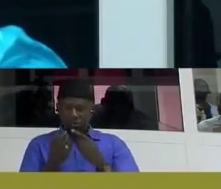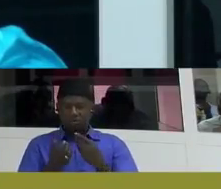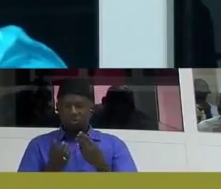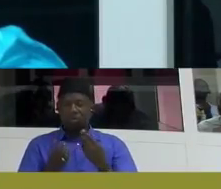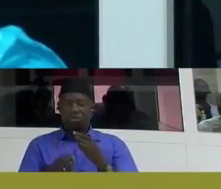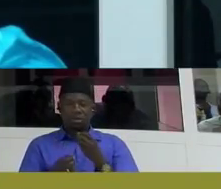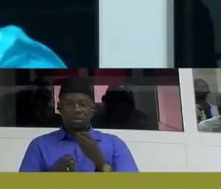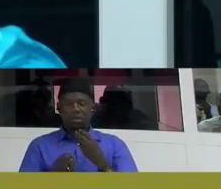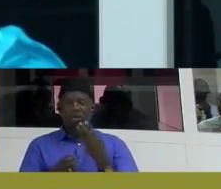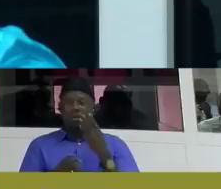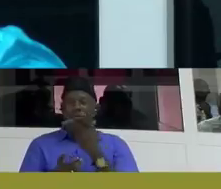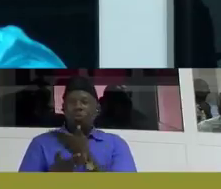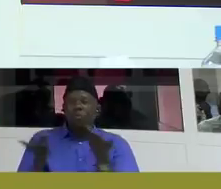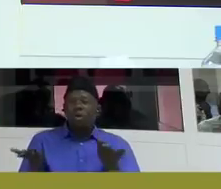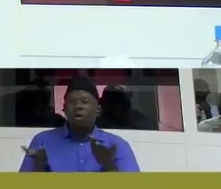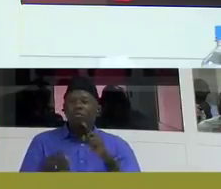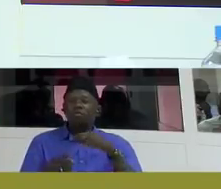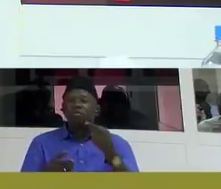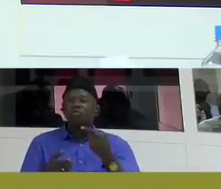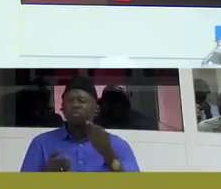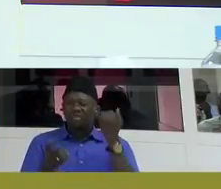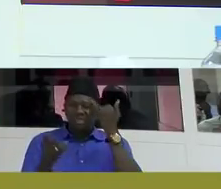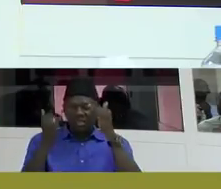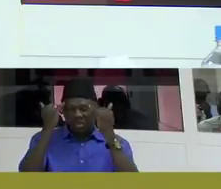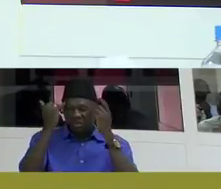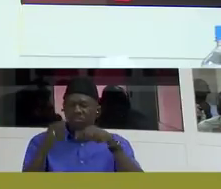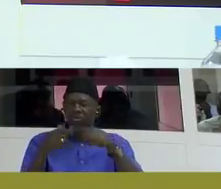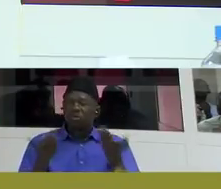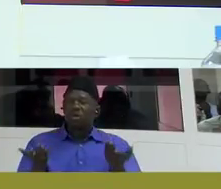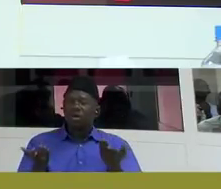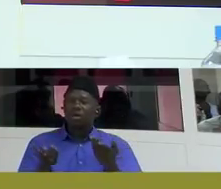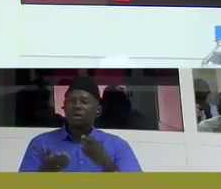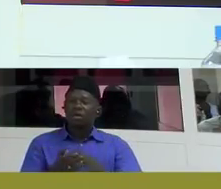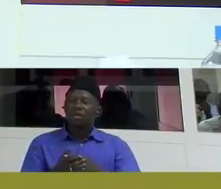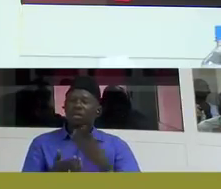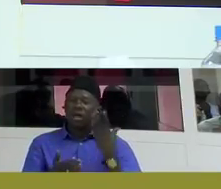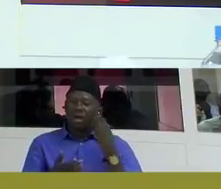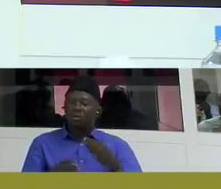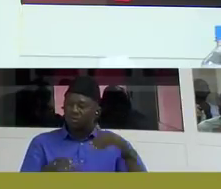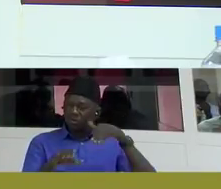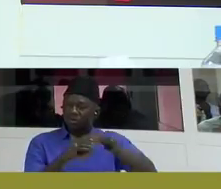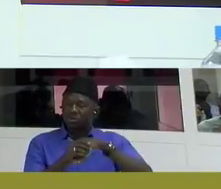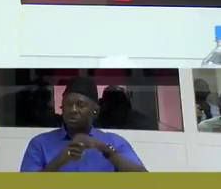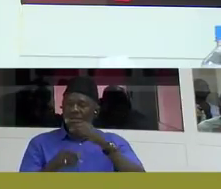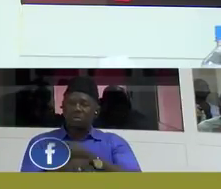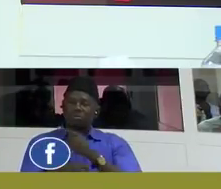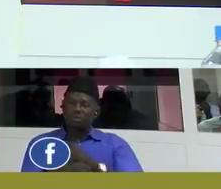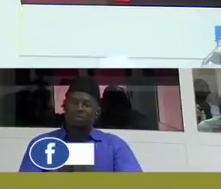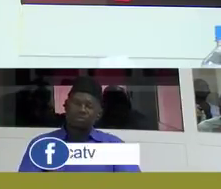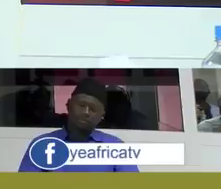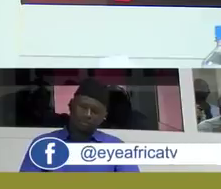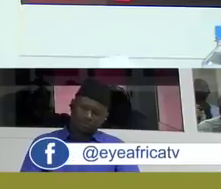reached in Gambian culture? In 2014, in particular,